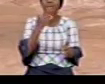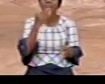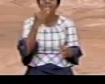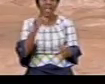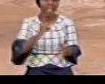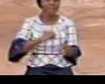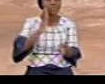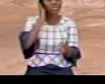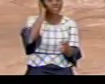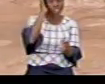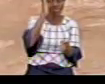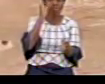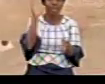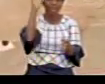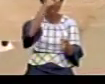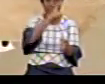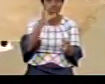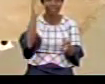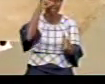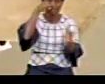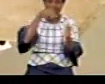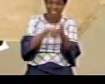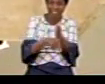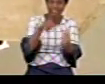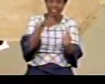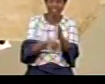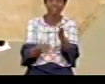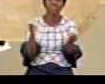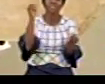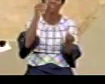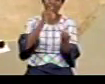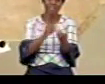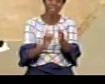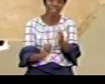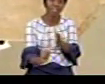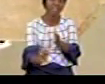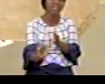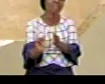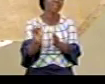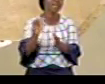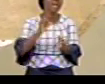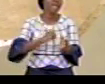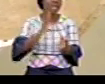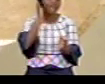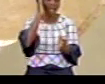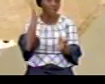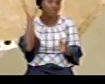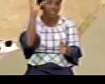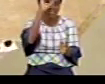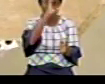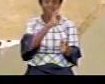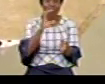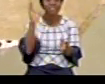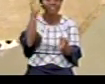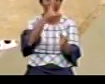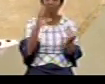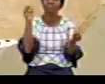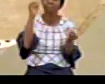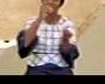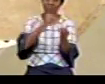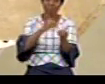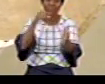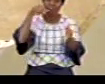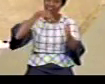sweeter. I will dig a little deeper, deeper, deeper, deeper yet. I will dig a